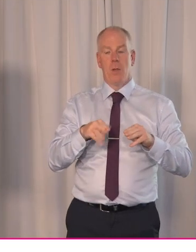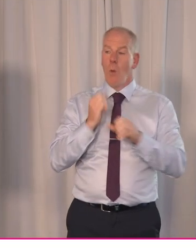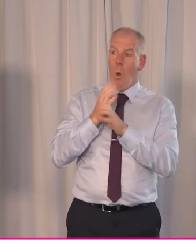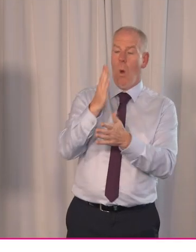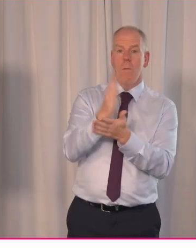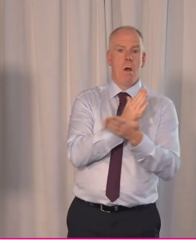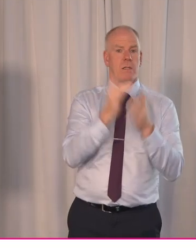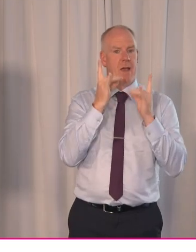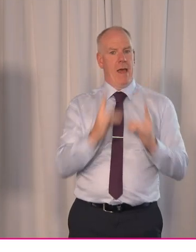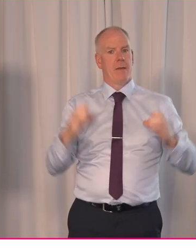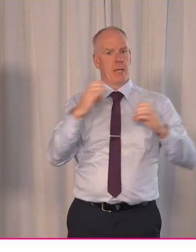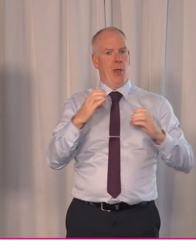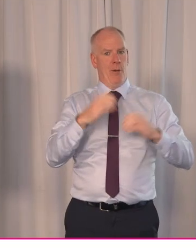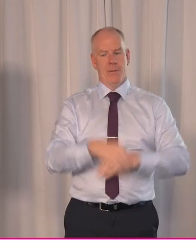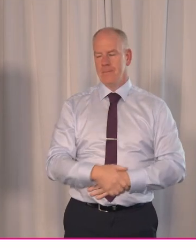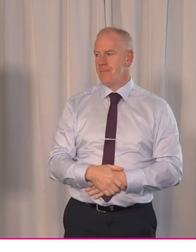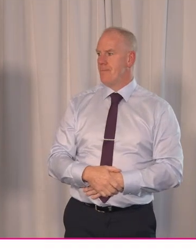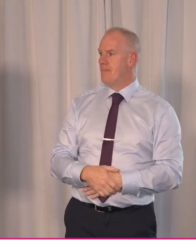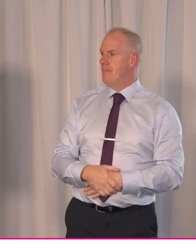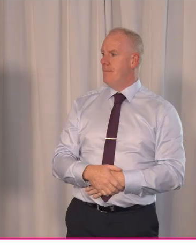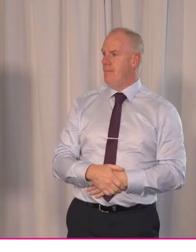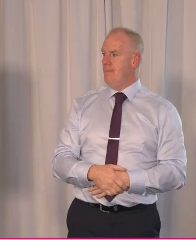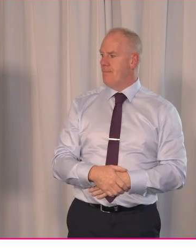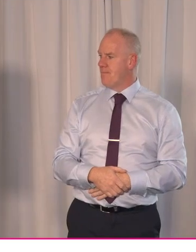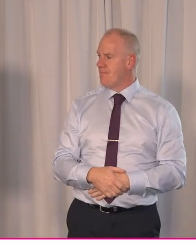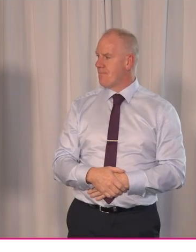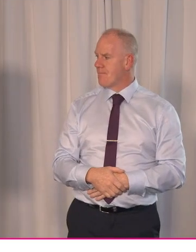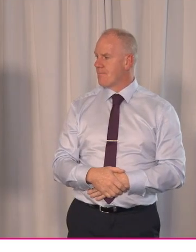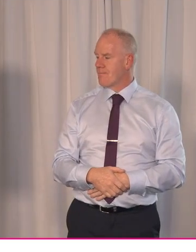healthcare. And it must be